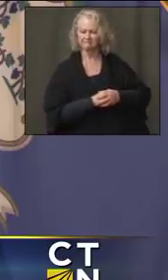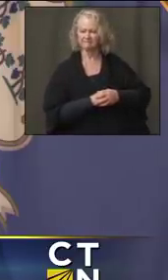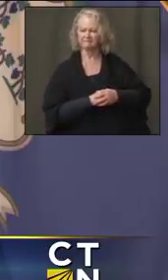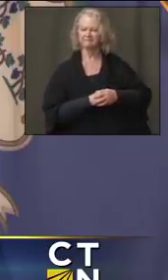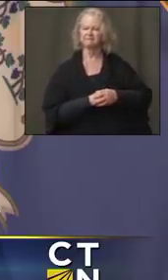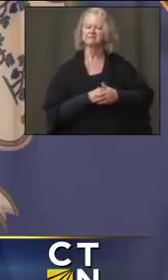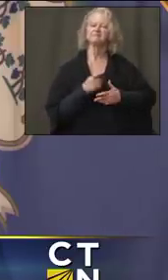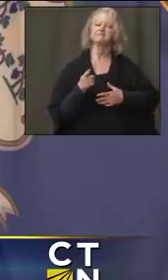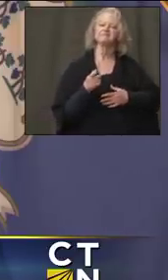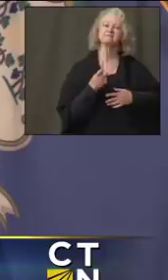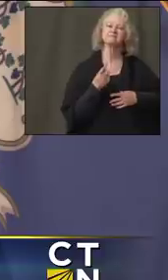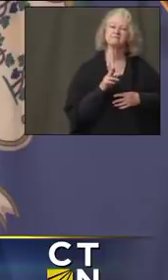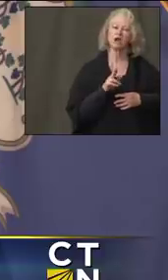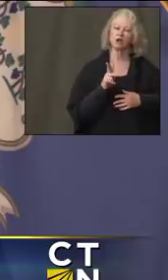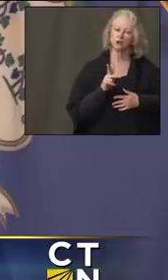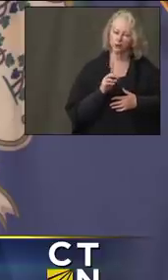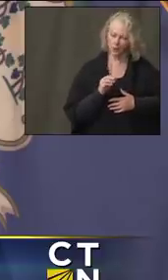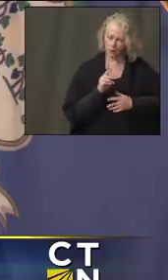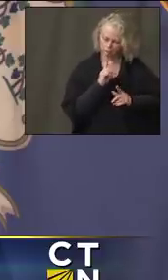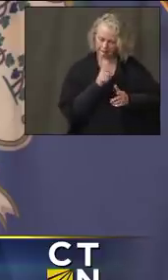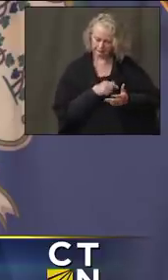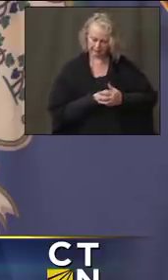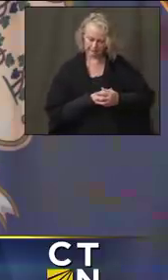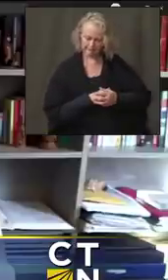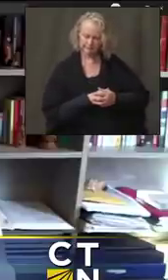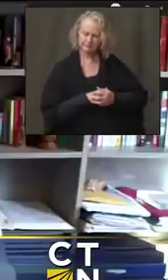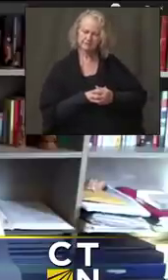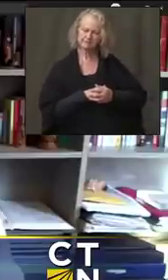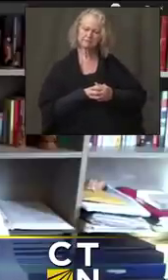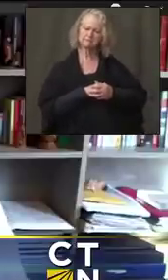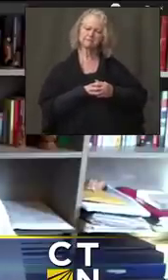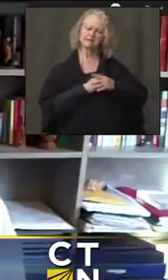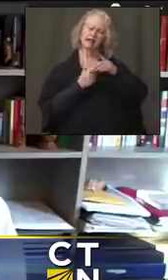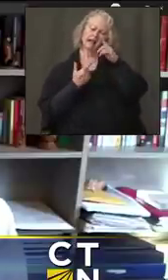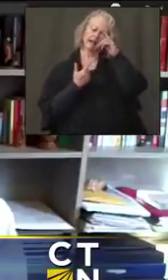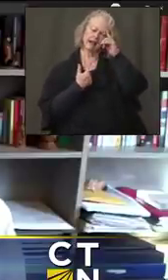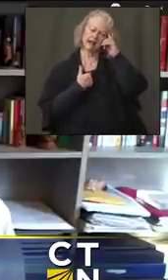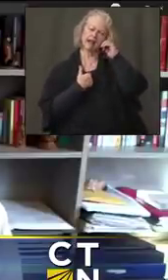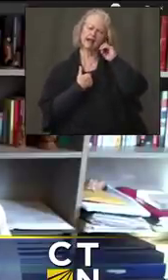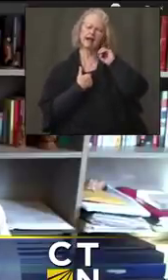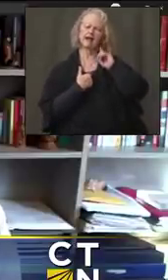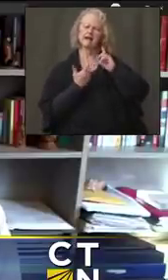Maybe I can just... Dr. Coe, go ahead. Yeah, maybe I can just